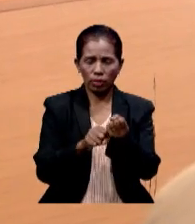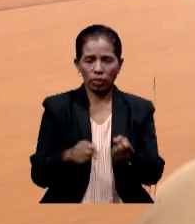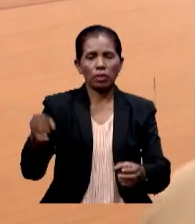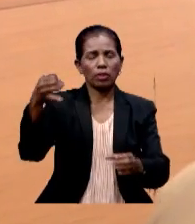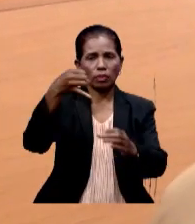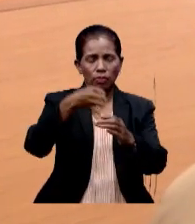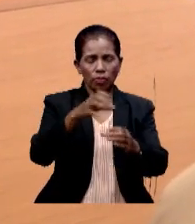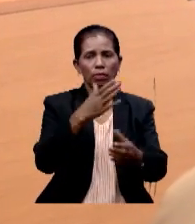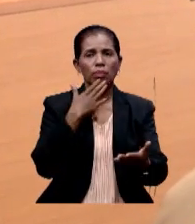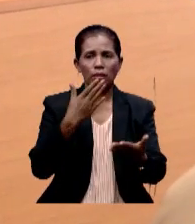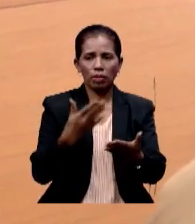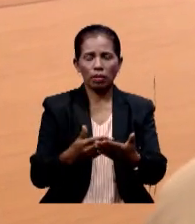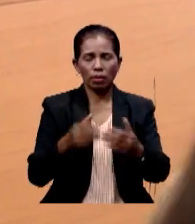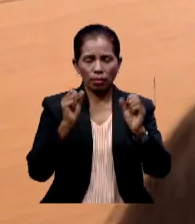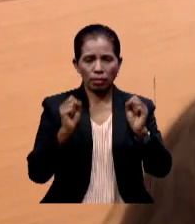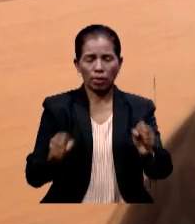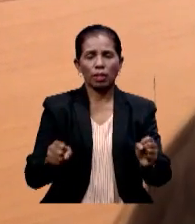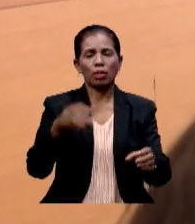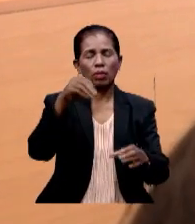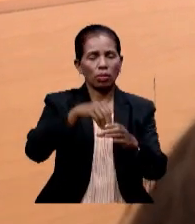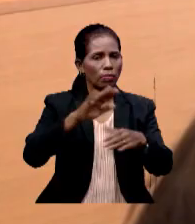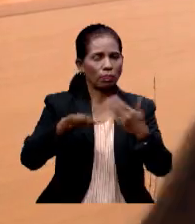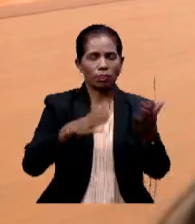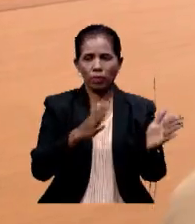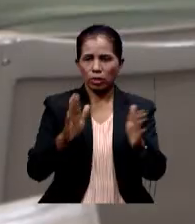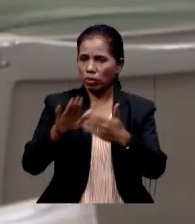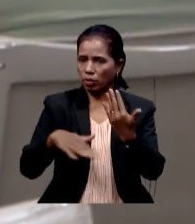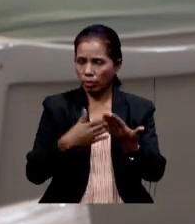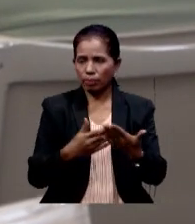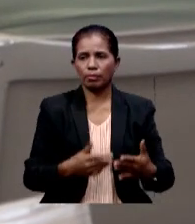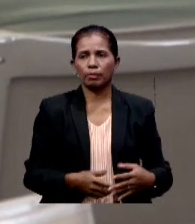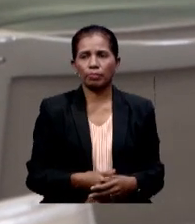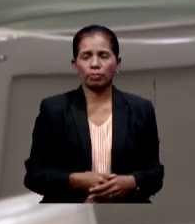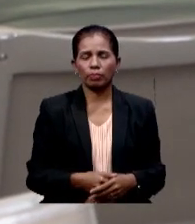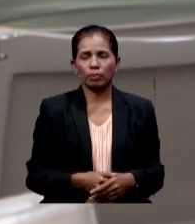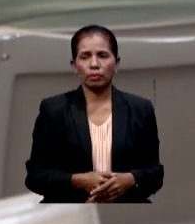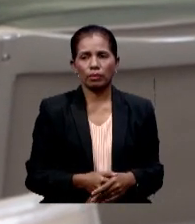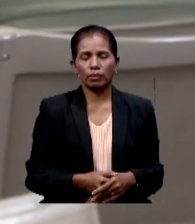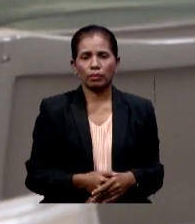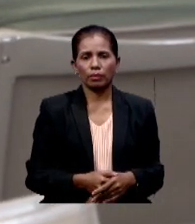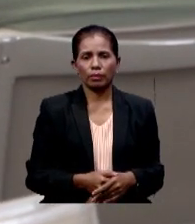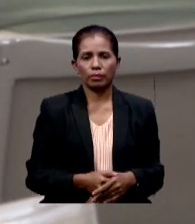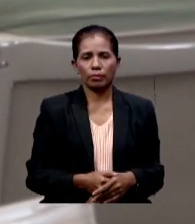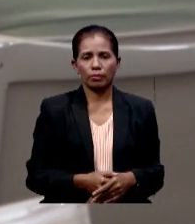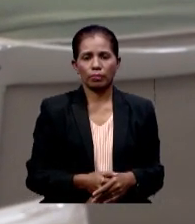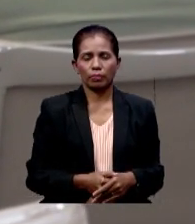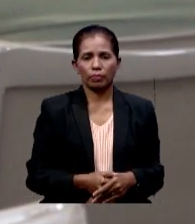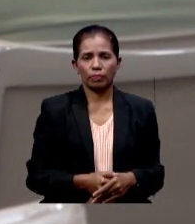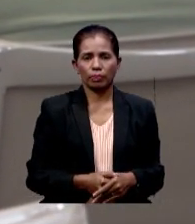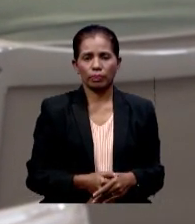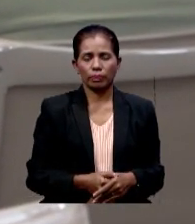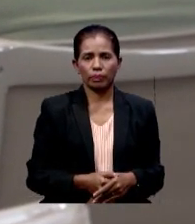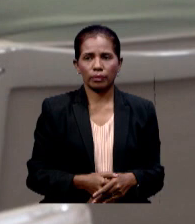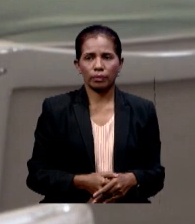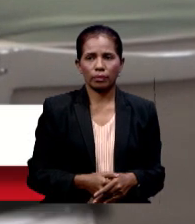envolvimento construtivo, bele conclui processo hotu. I'm particularly honored to be here to move